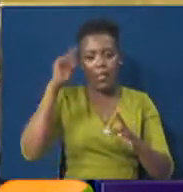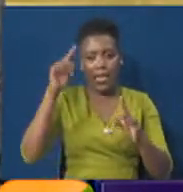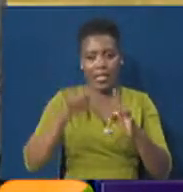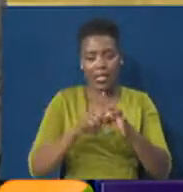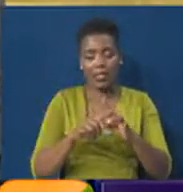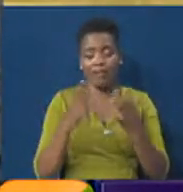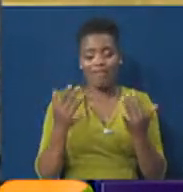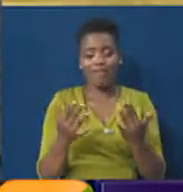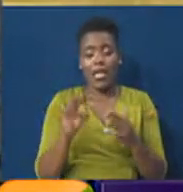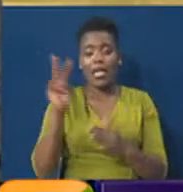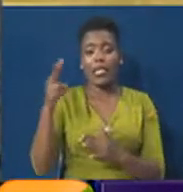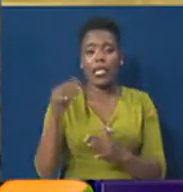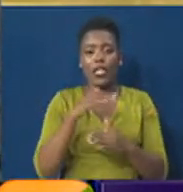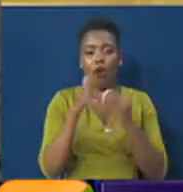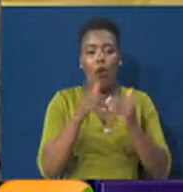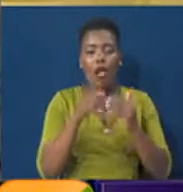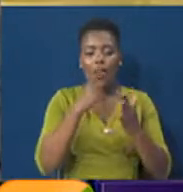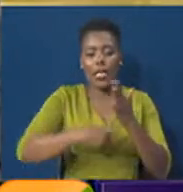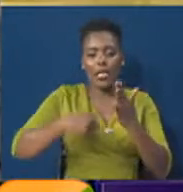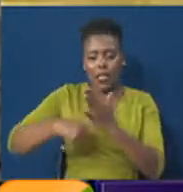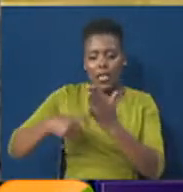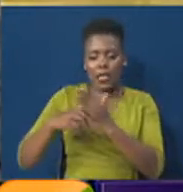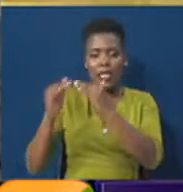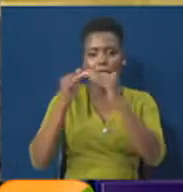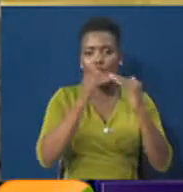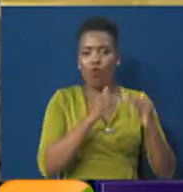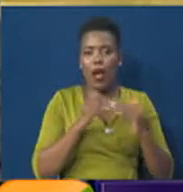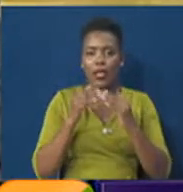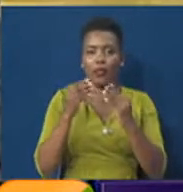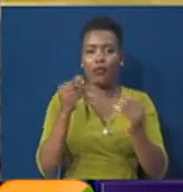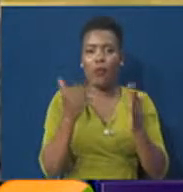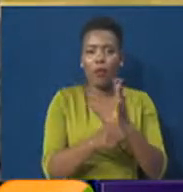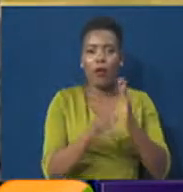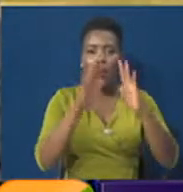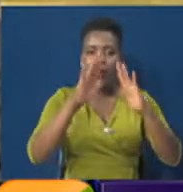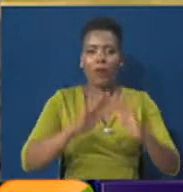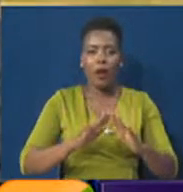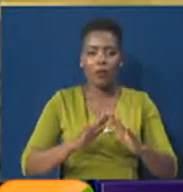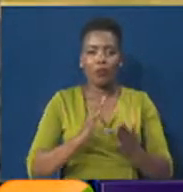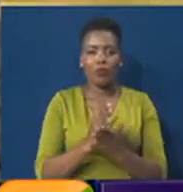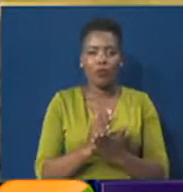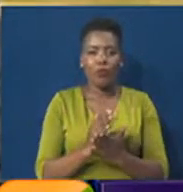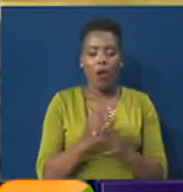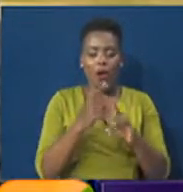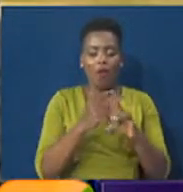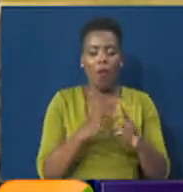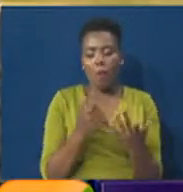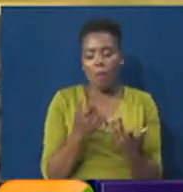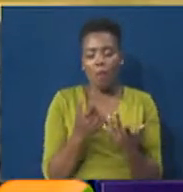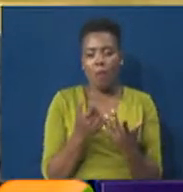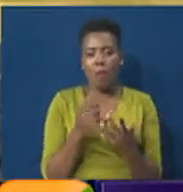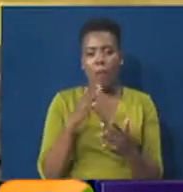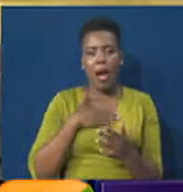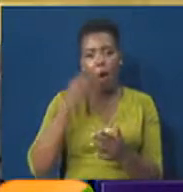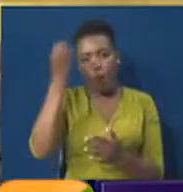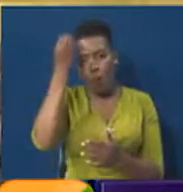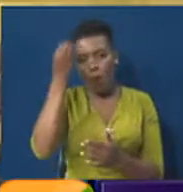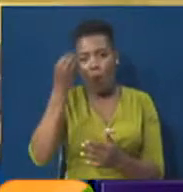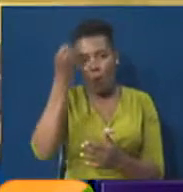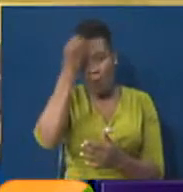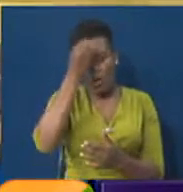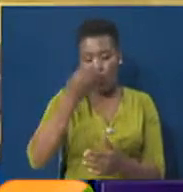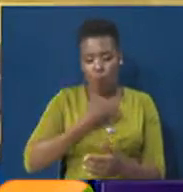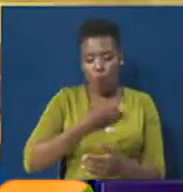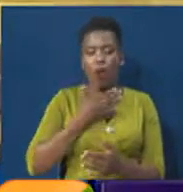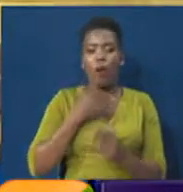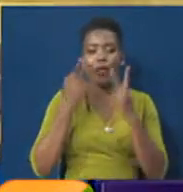saying now, all of us are being taxed uniformly to solve the housing problem. From where I sit, I would love to see most